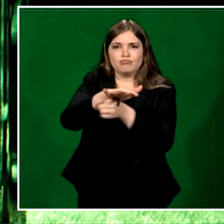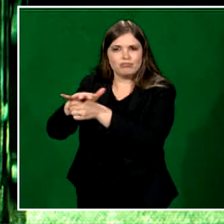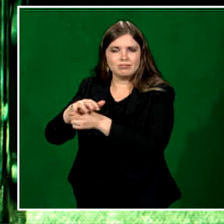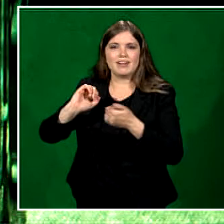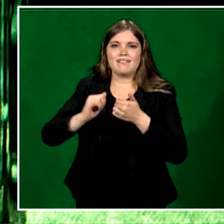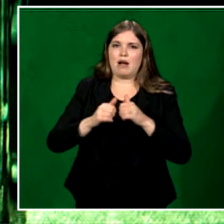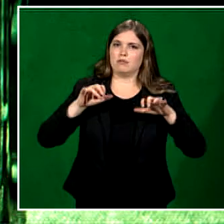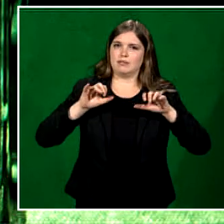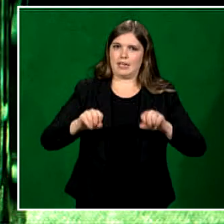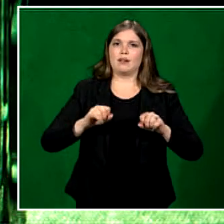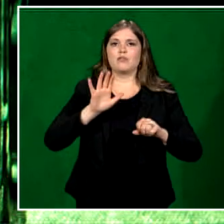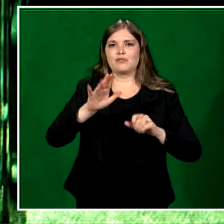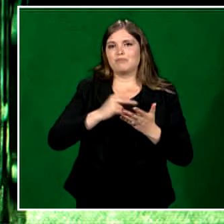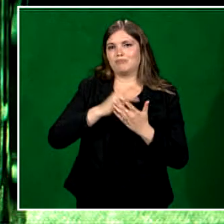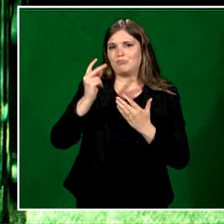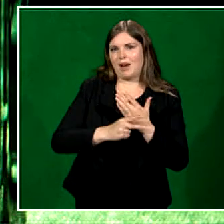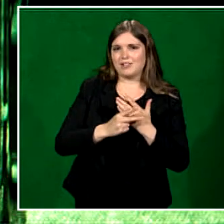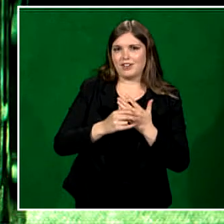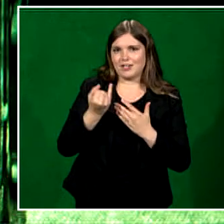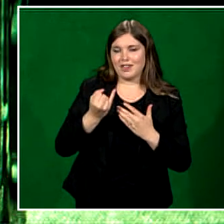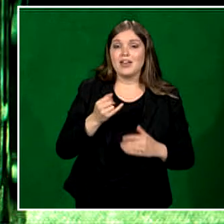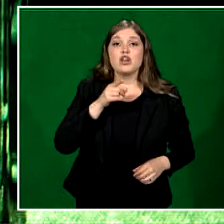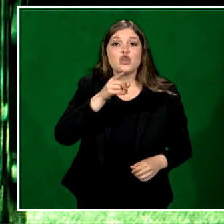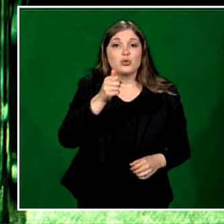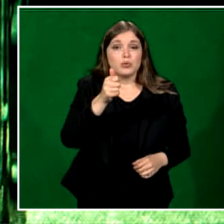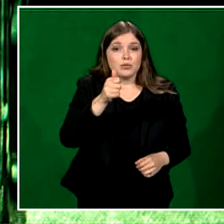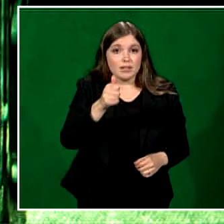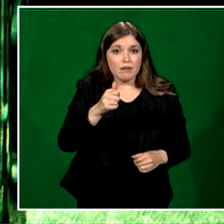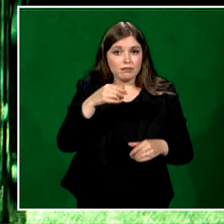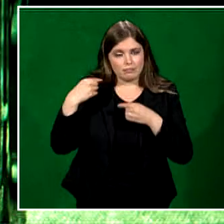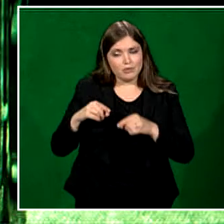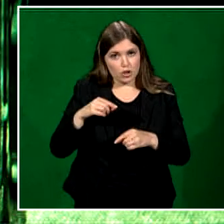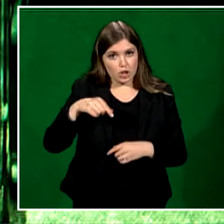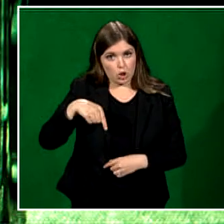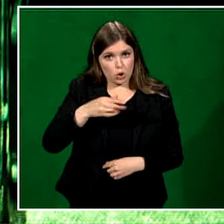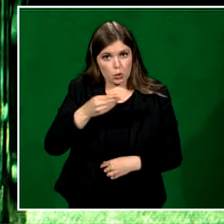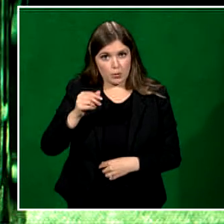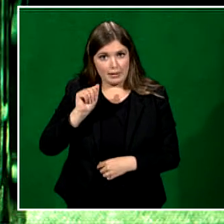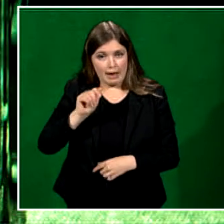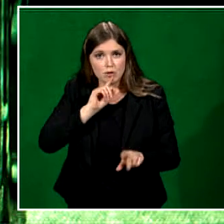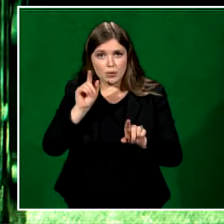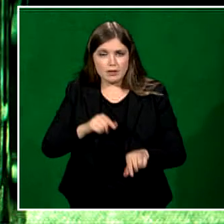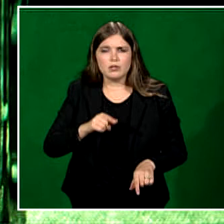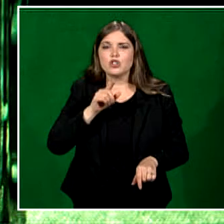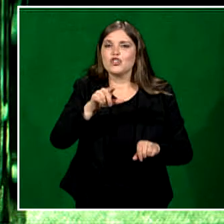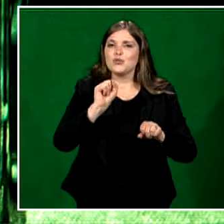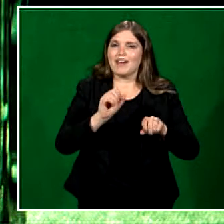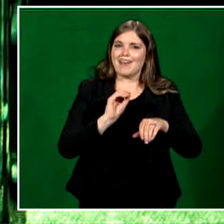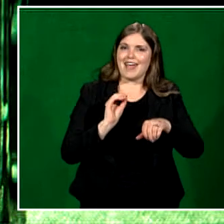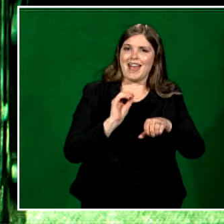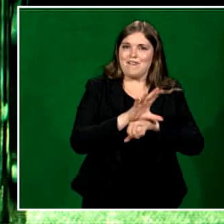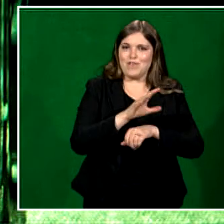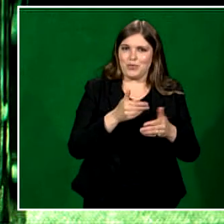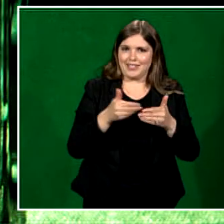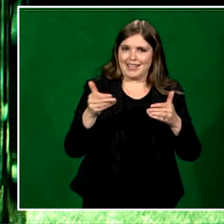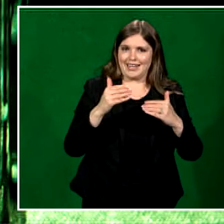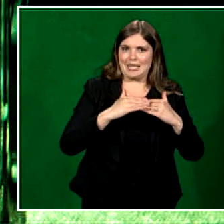explained to us in the Q&A, you yourself are in a position that you can influence things beyond